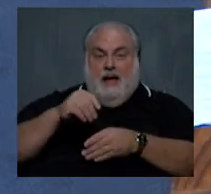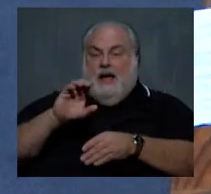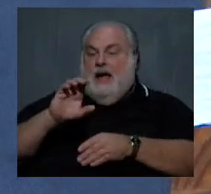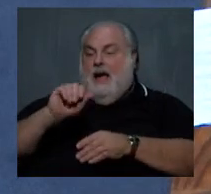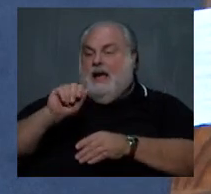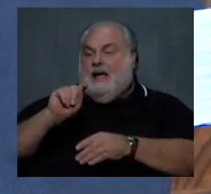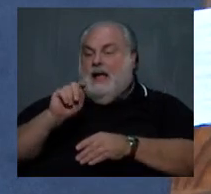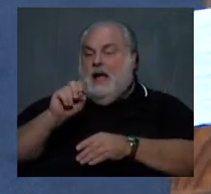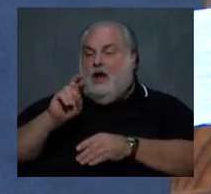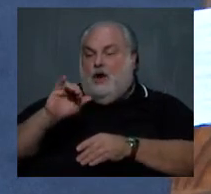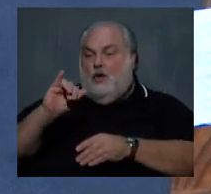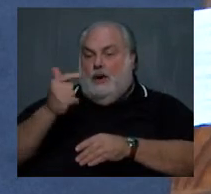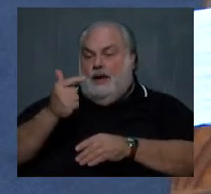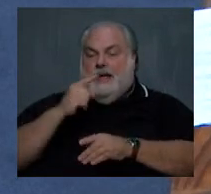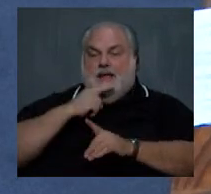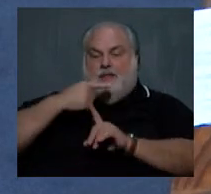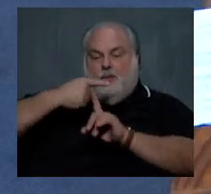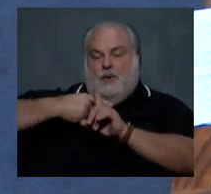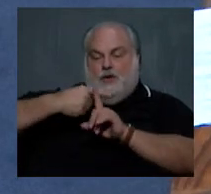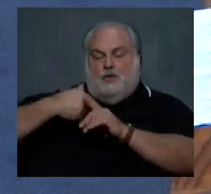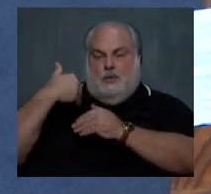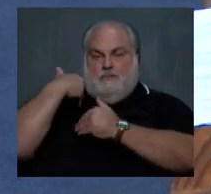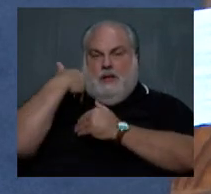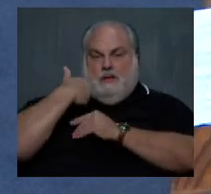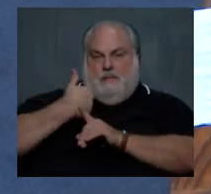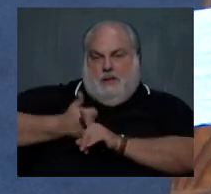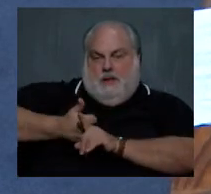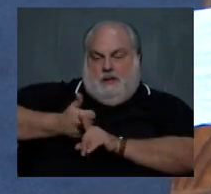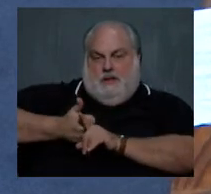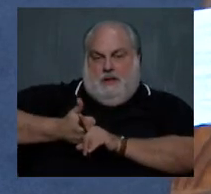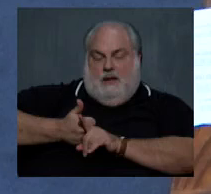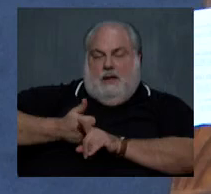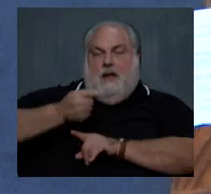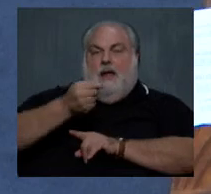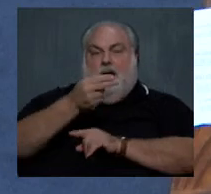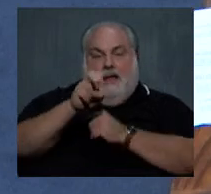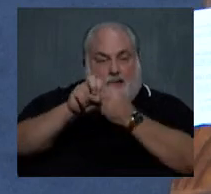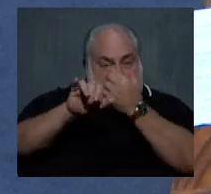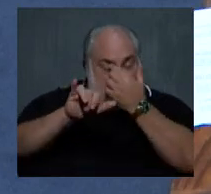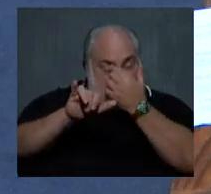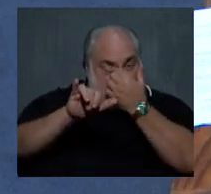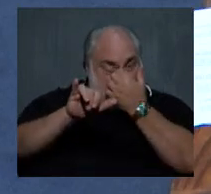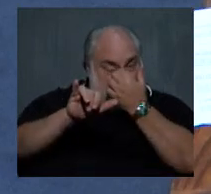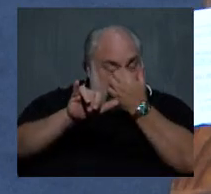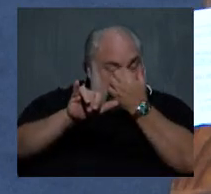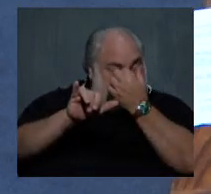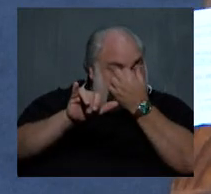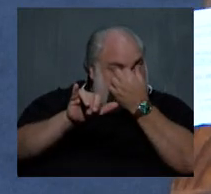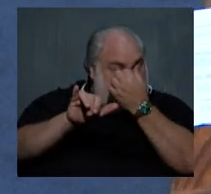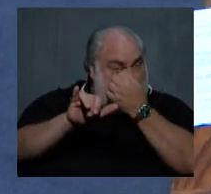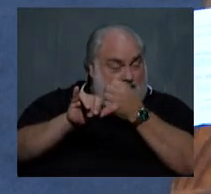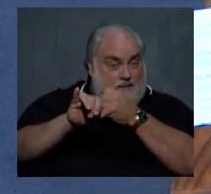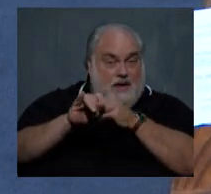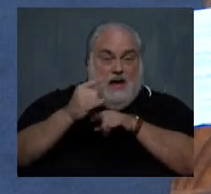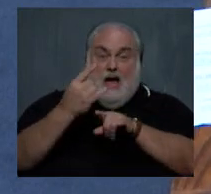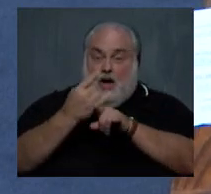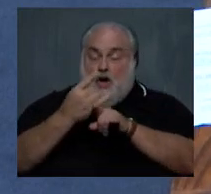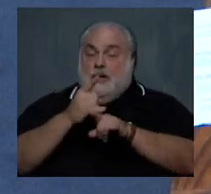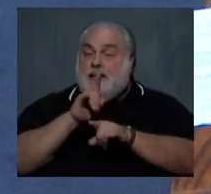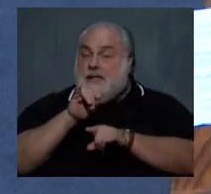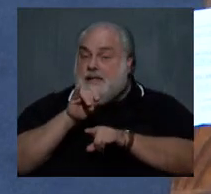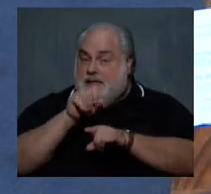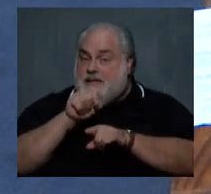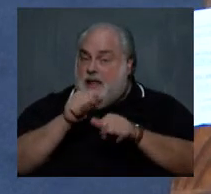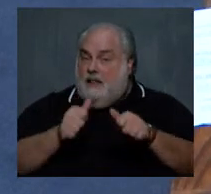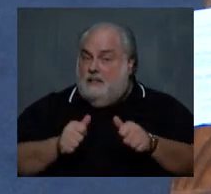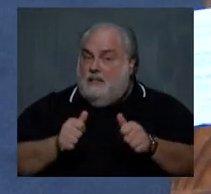catering is the renter's responsibility. They're going to turn in for the alcohol is allowed in the